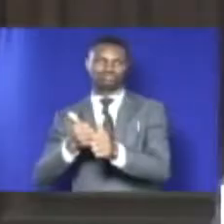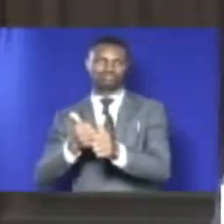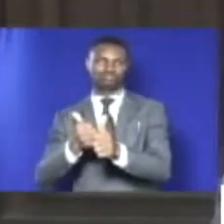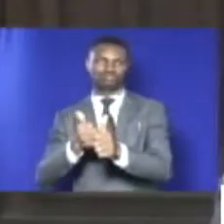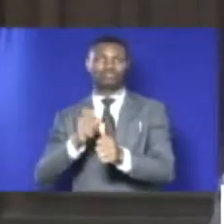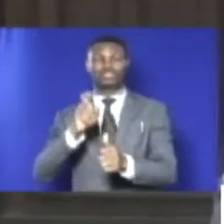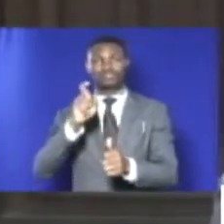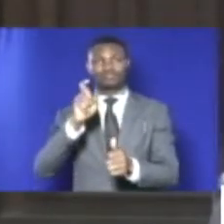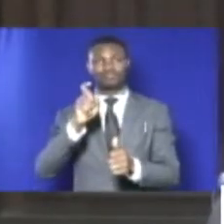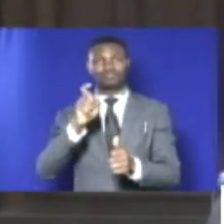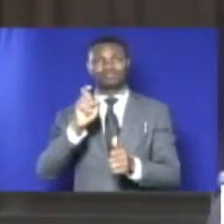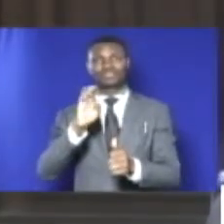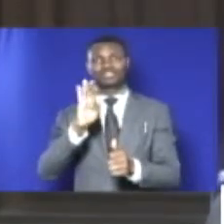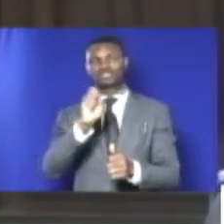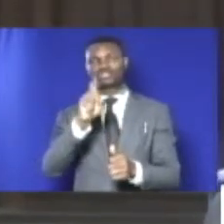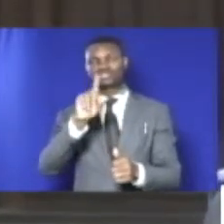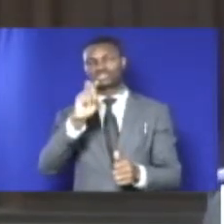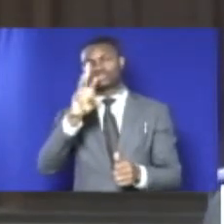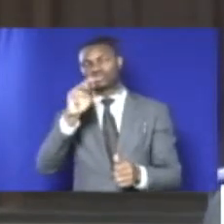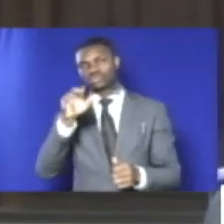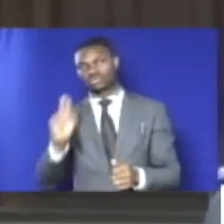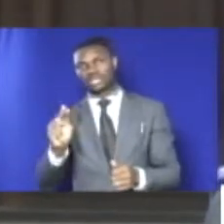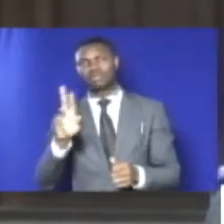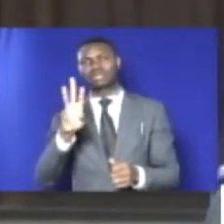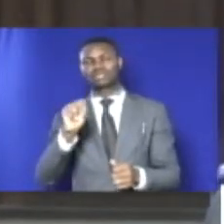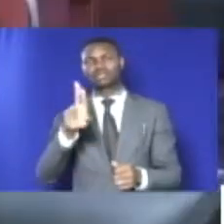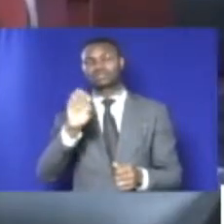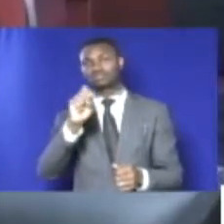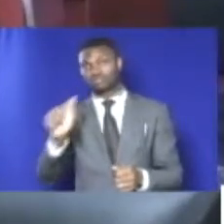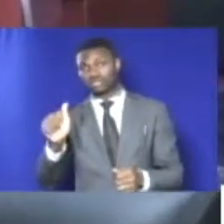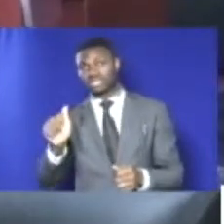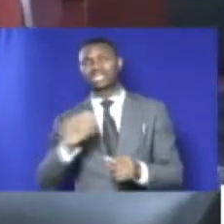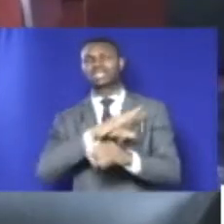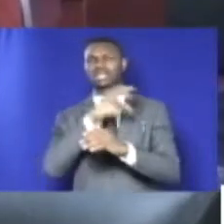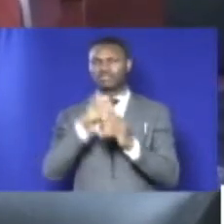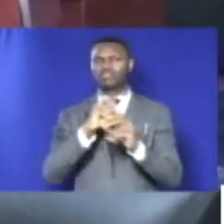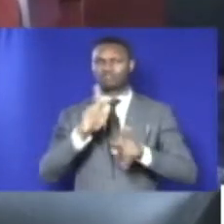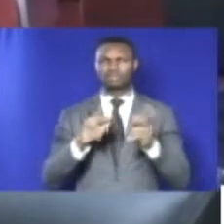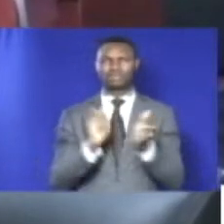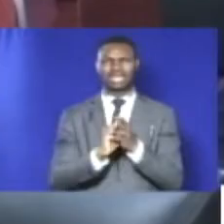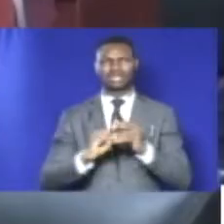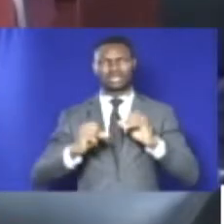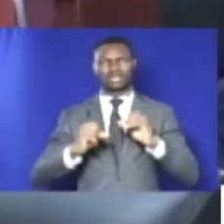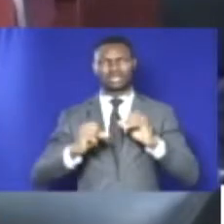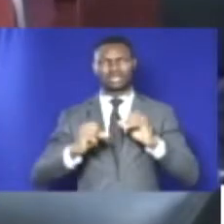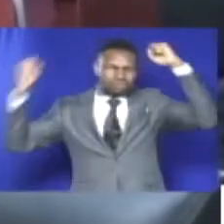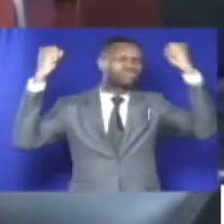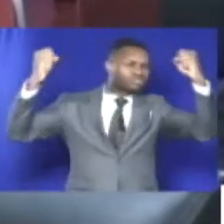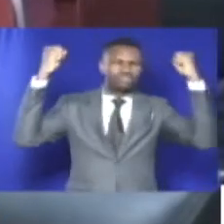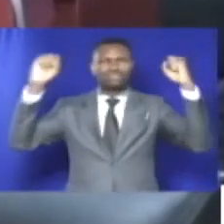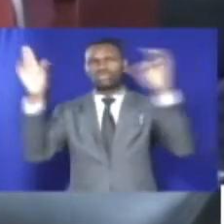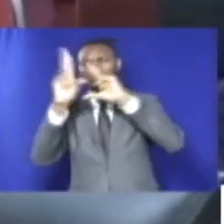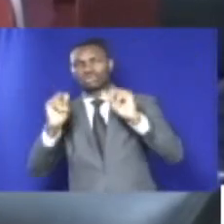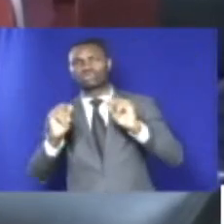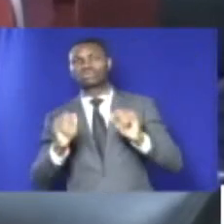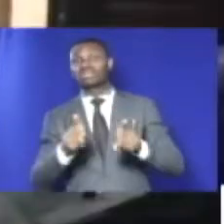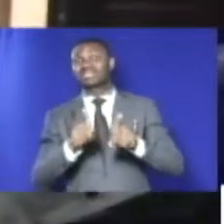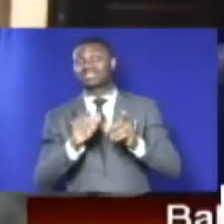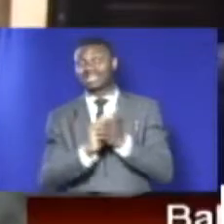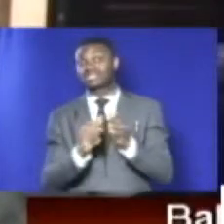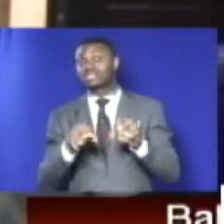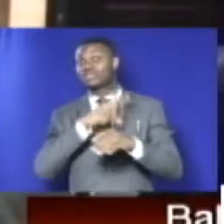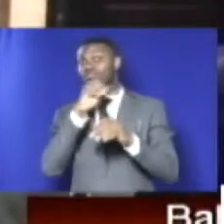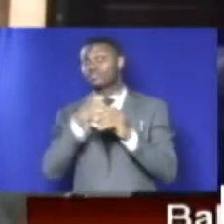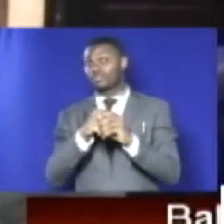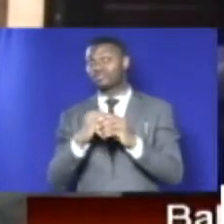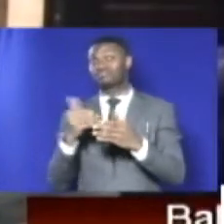Biliamino, Suleiman, and Musa were among those protesting Zakzaki's detention last year. There is